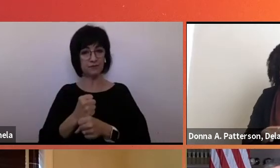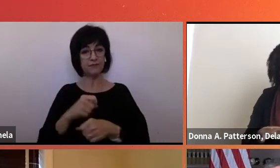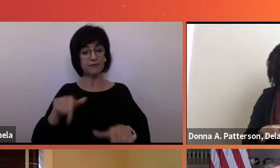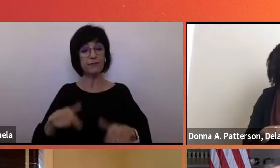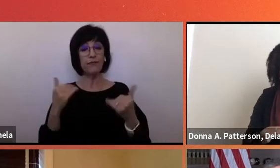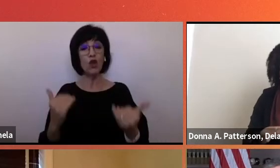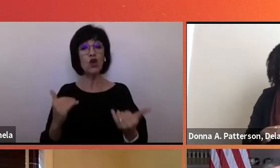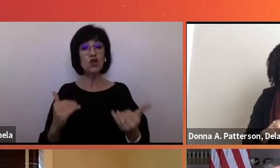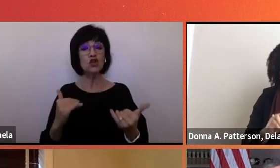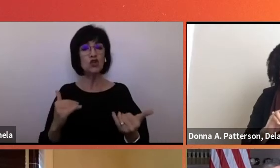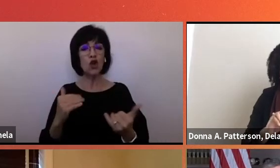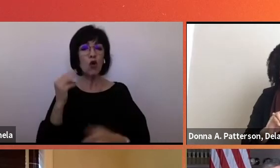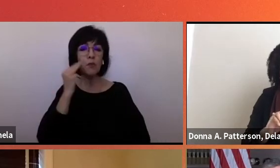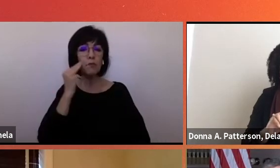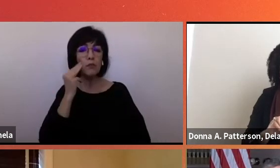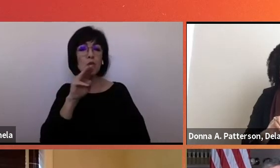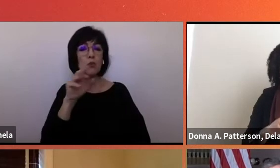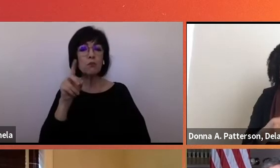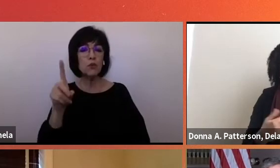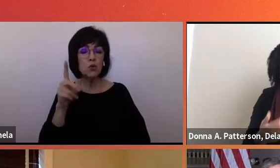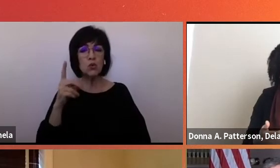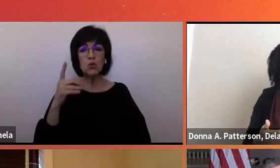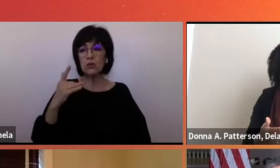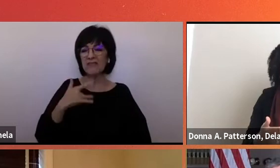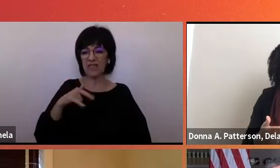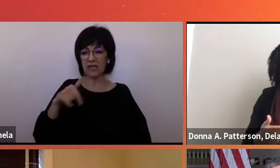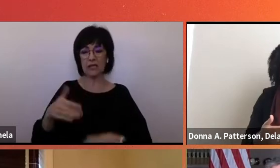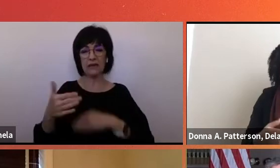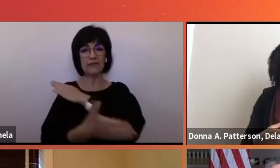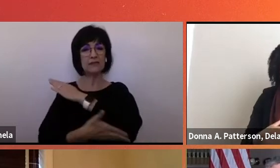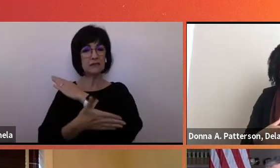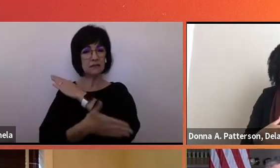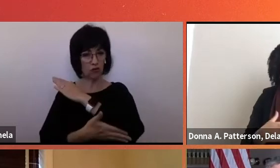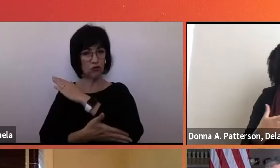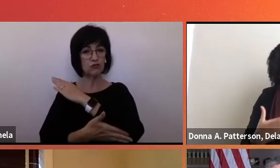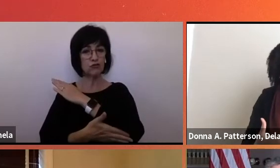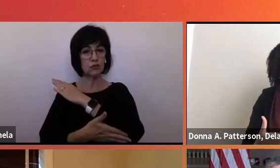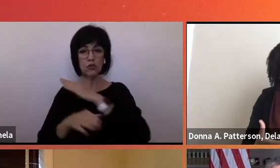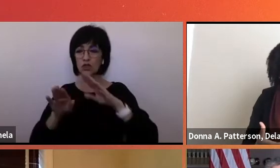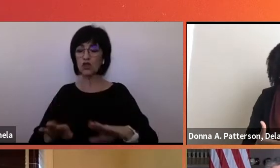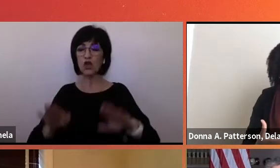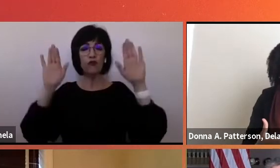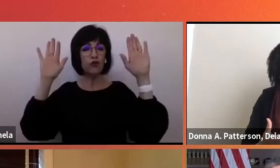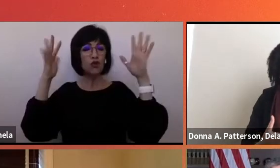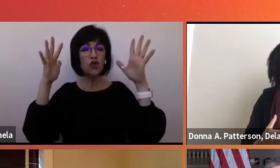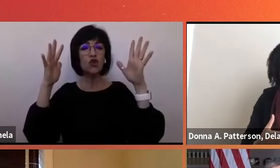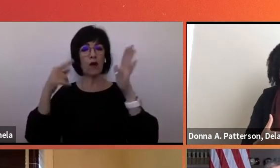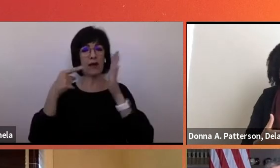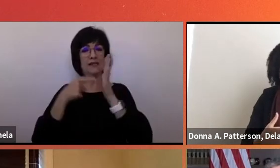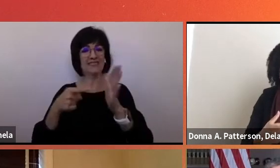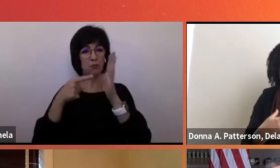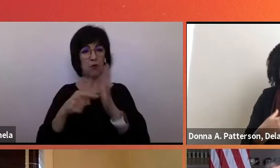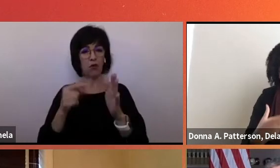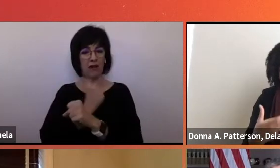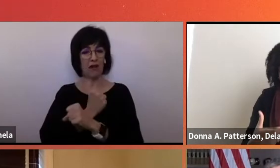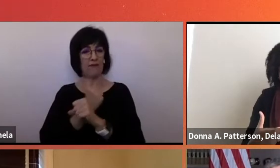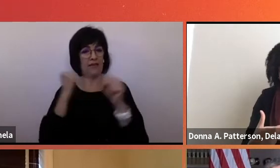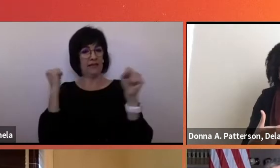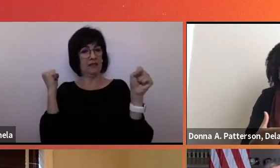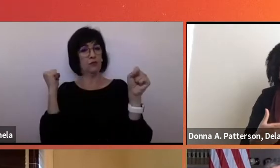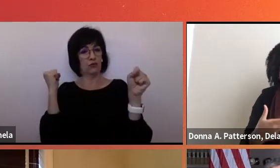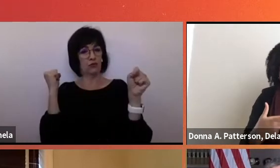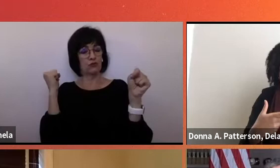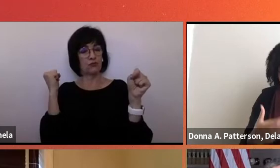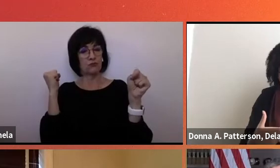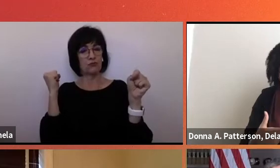mood of the country, it's a great symbol of liberation and freedom, because I think as you're seeing the